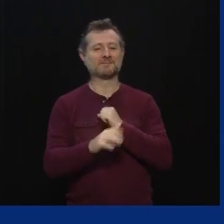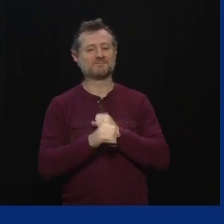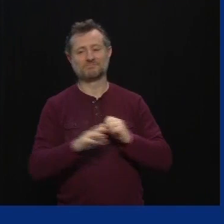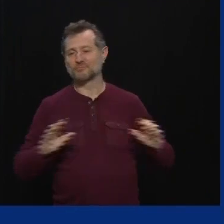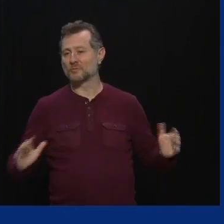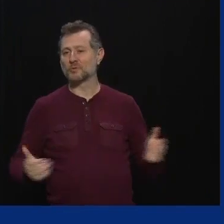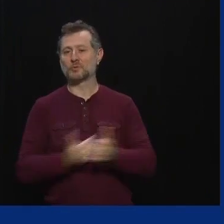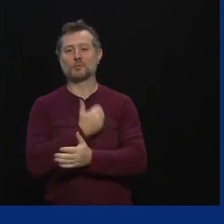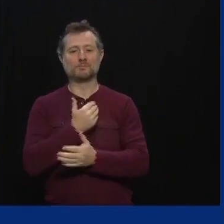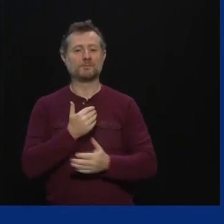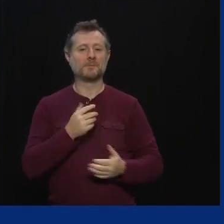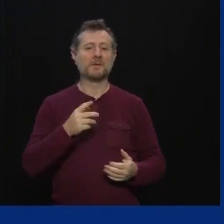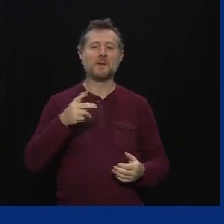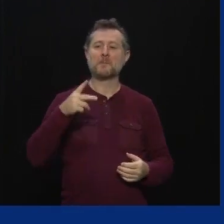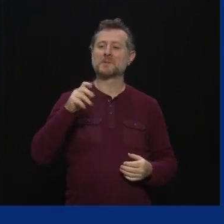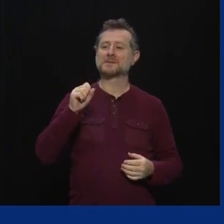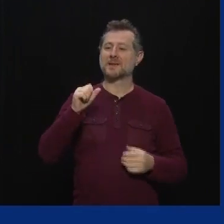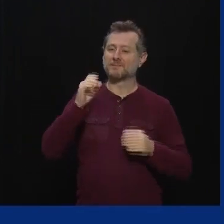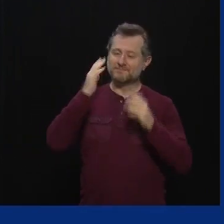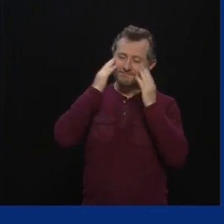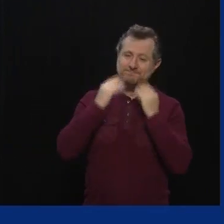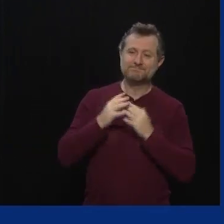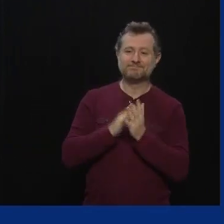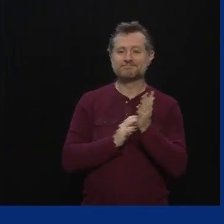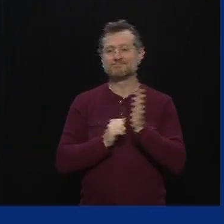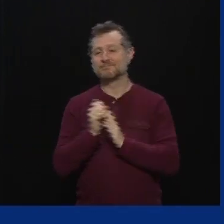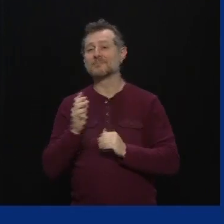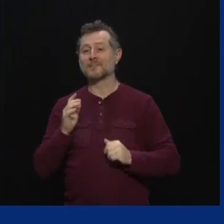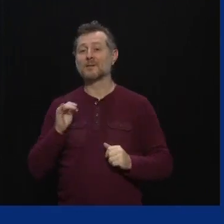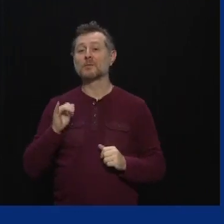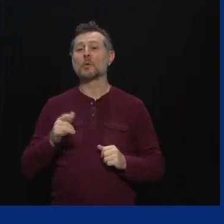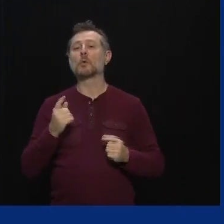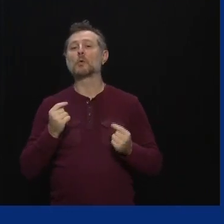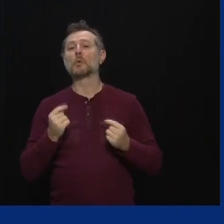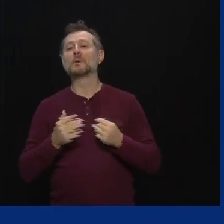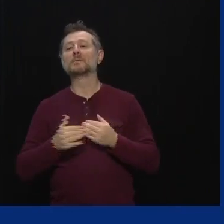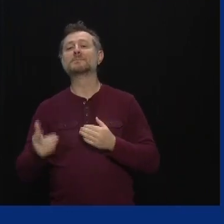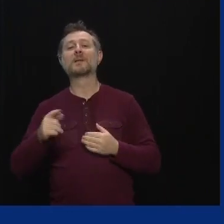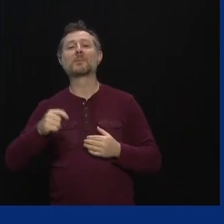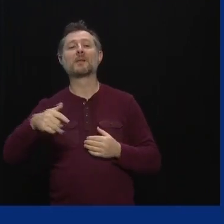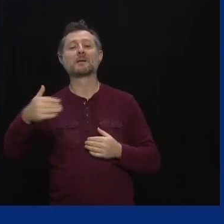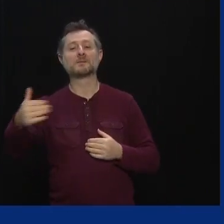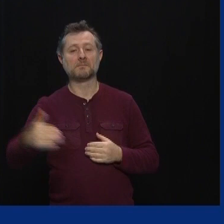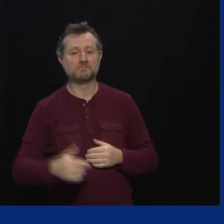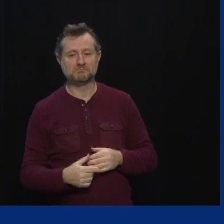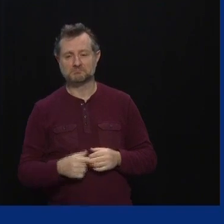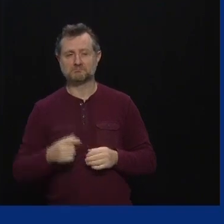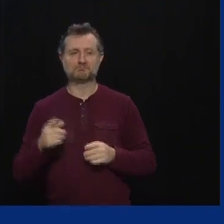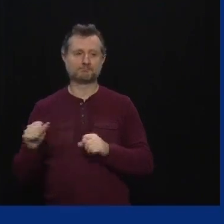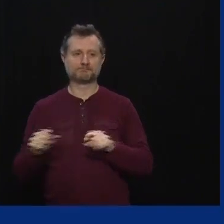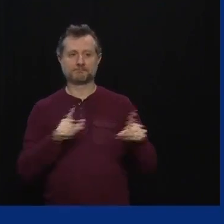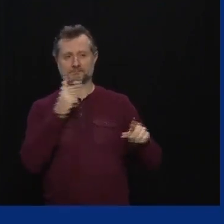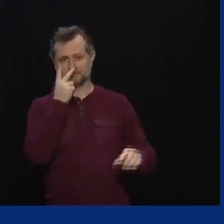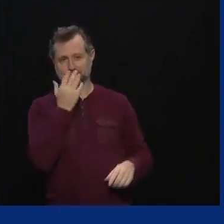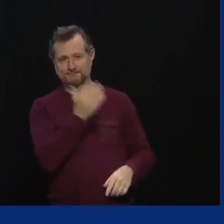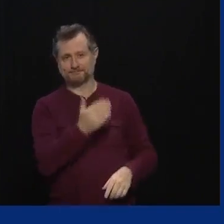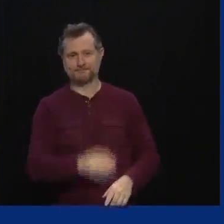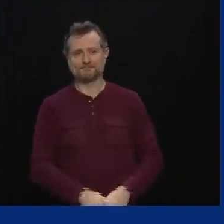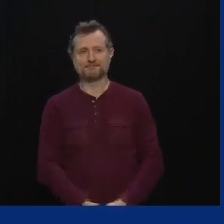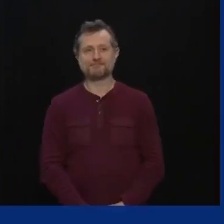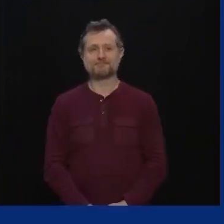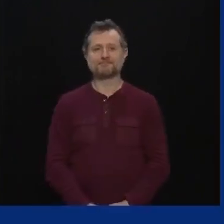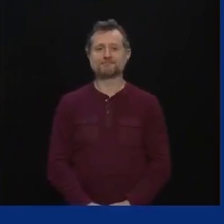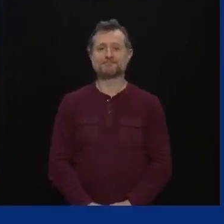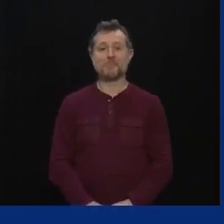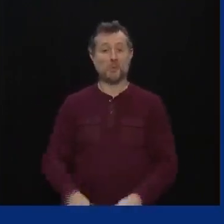and then we'll follow with something else that we're going to do. Here's a sneak preview. Are you ready for flu